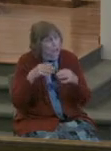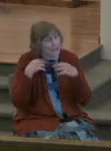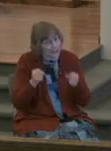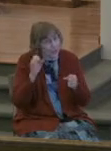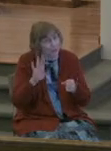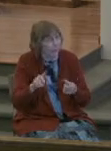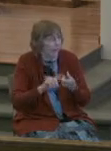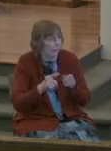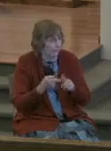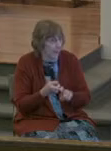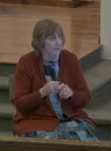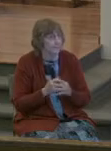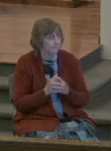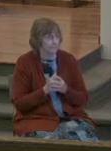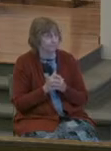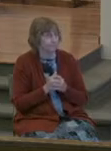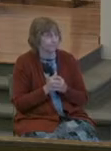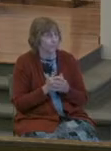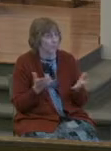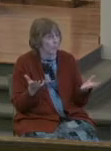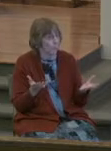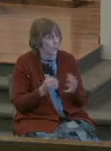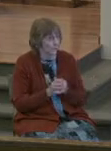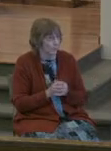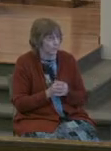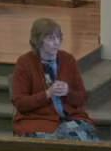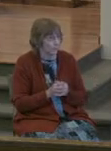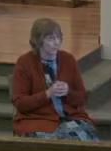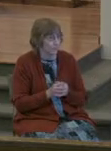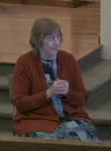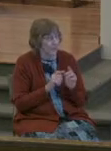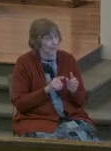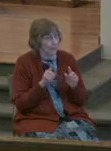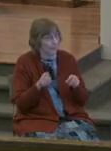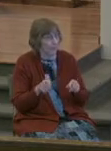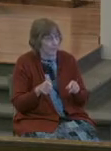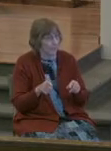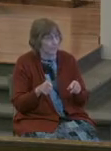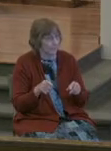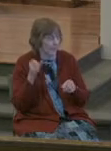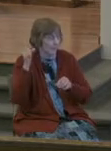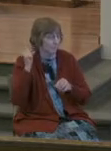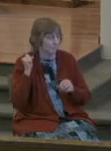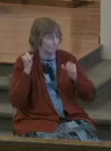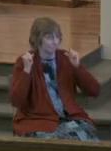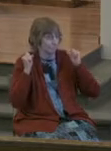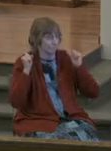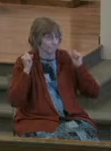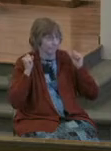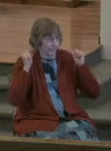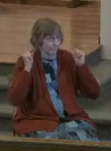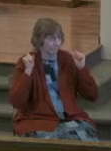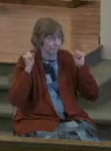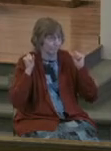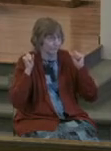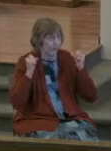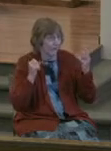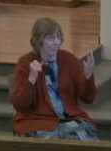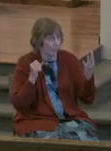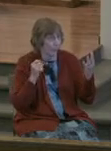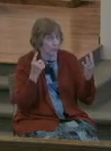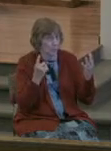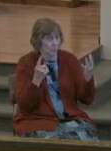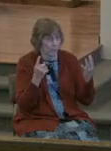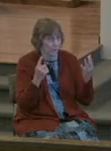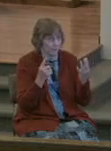their friend. And so you know what they did? They went and they got their friend. Four of them picked up his